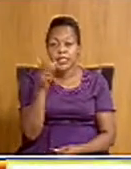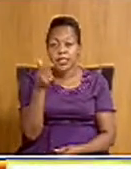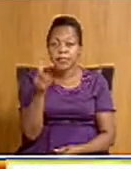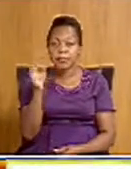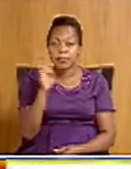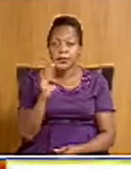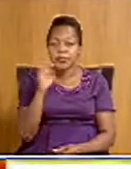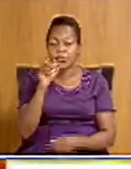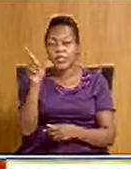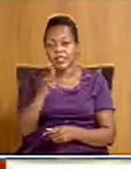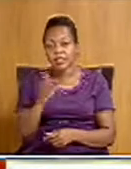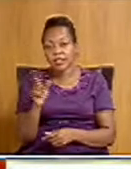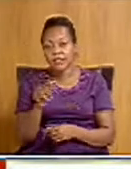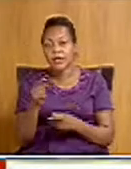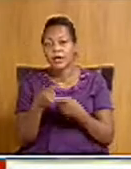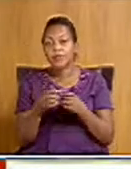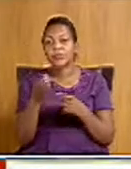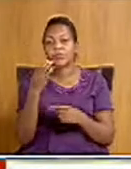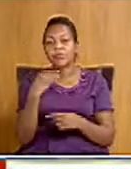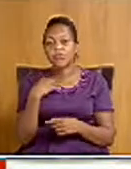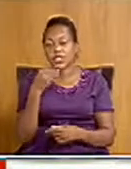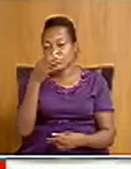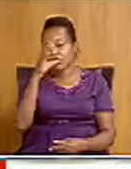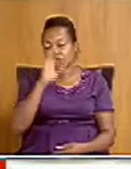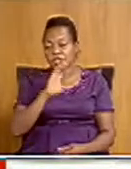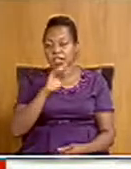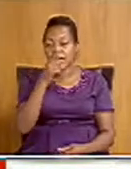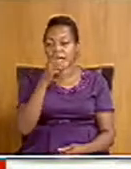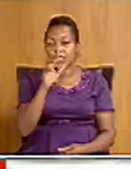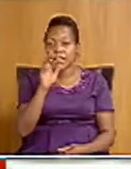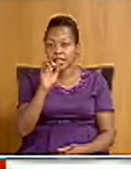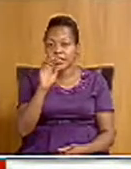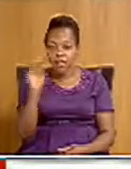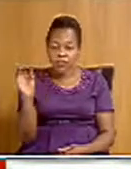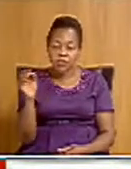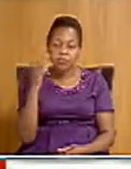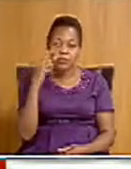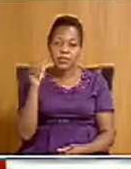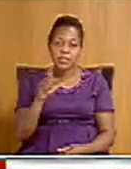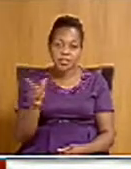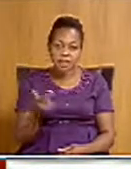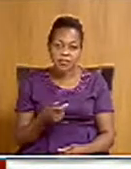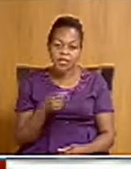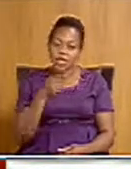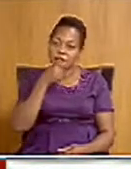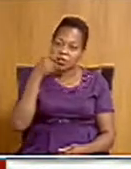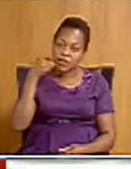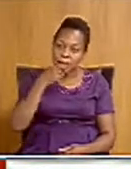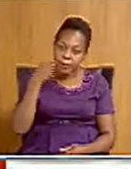but consume only 800 million liters. Bananas, beef,